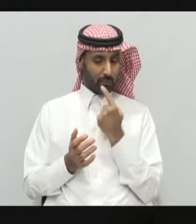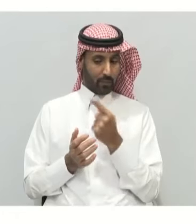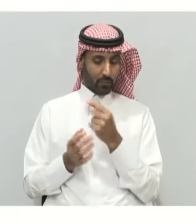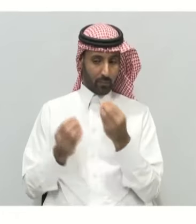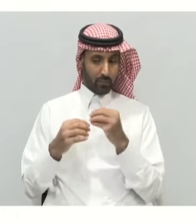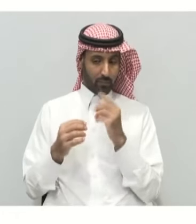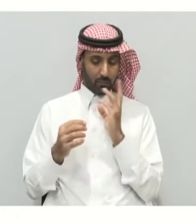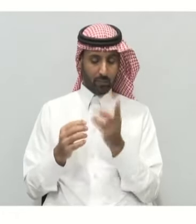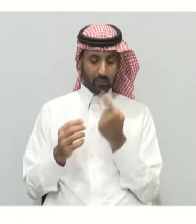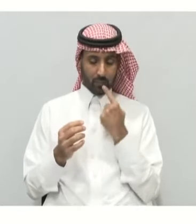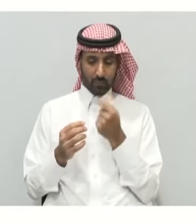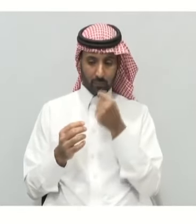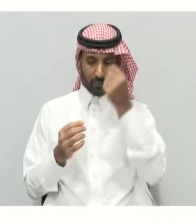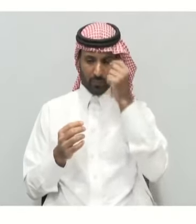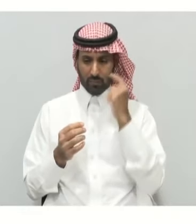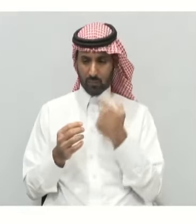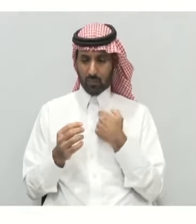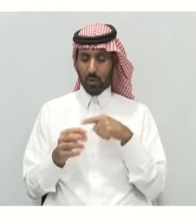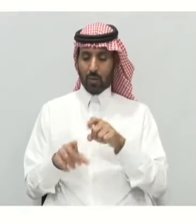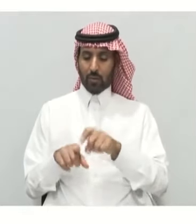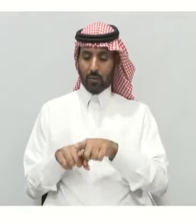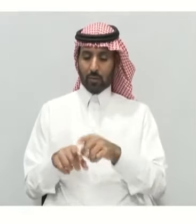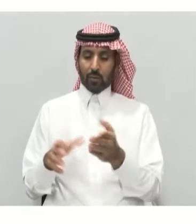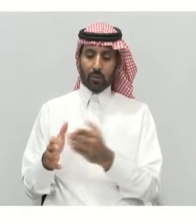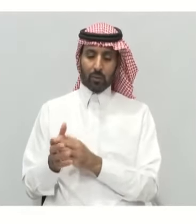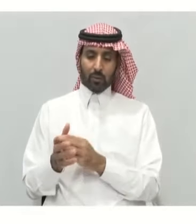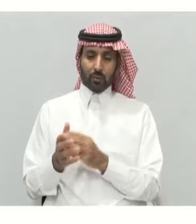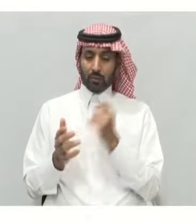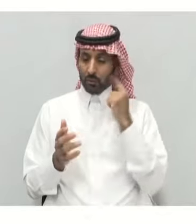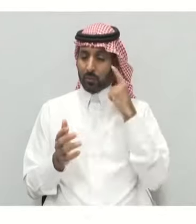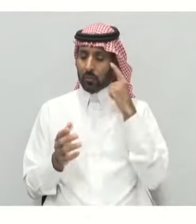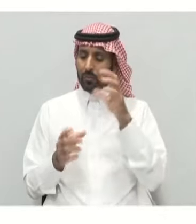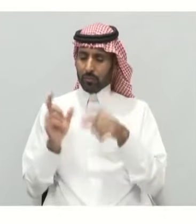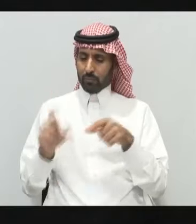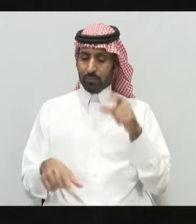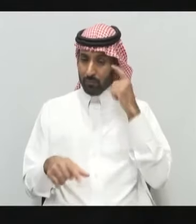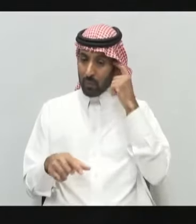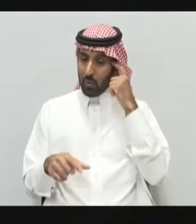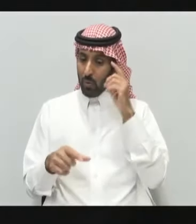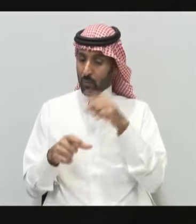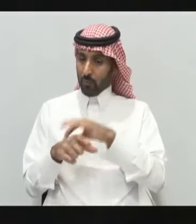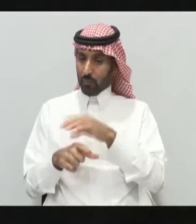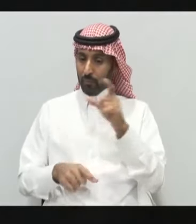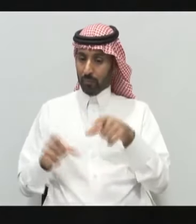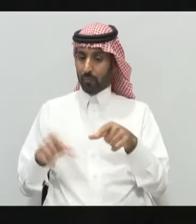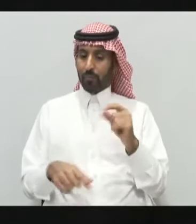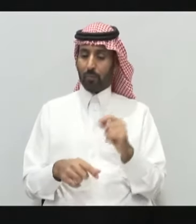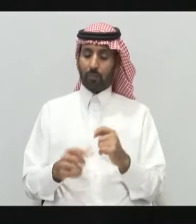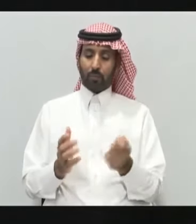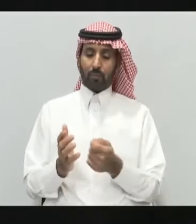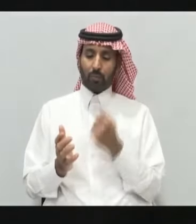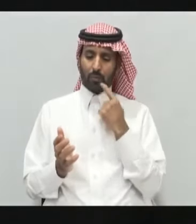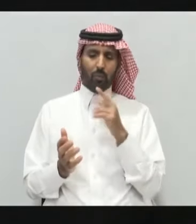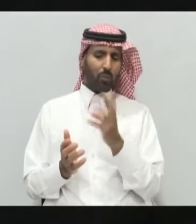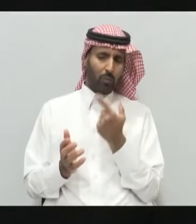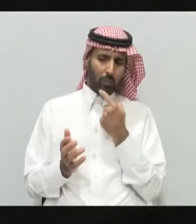also describe my friend. So you can think of people you may know and make a